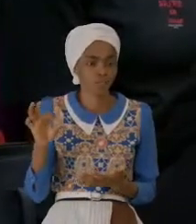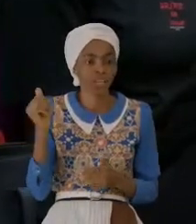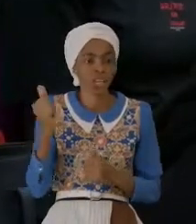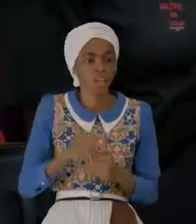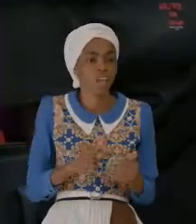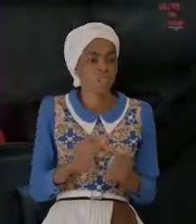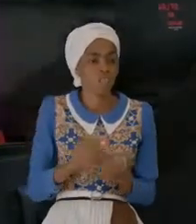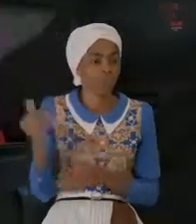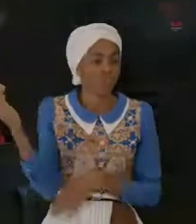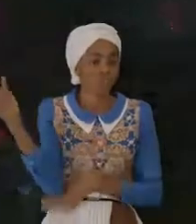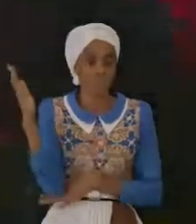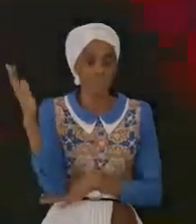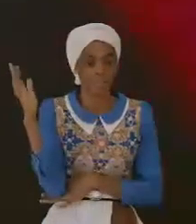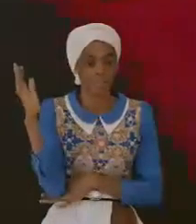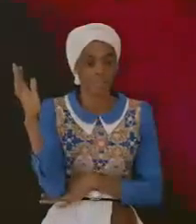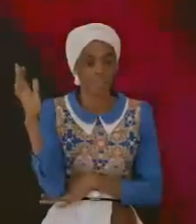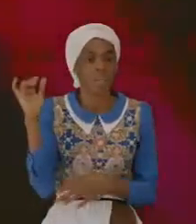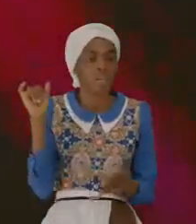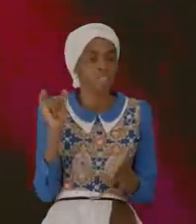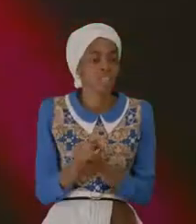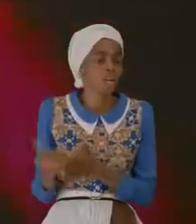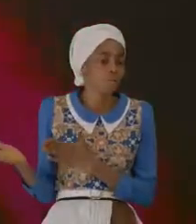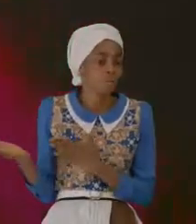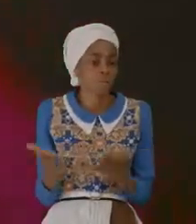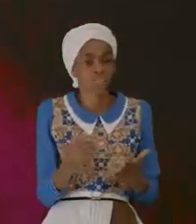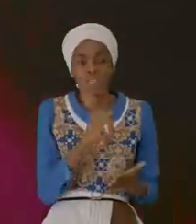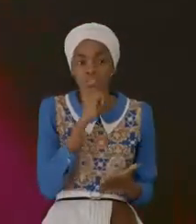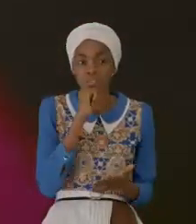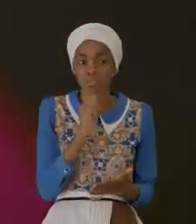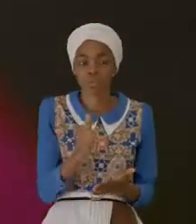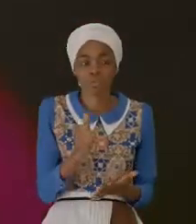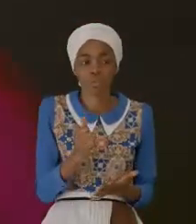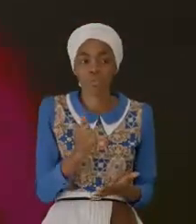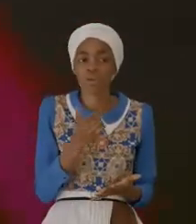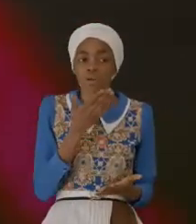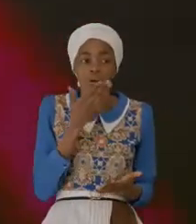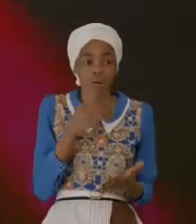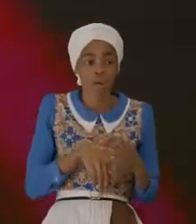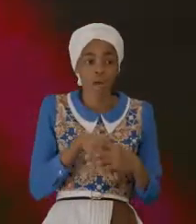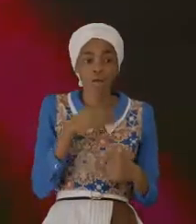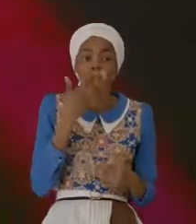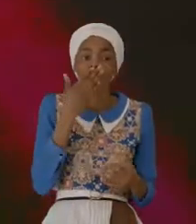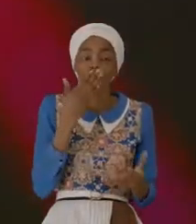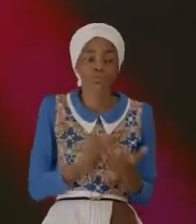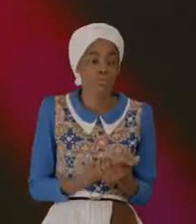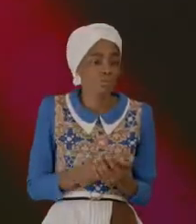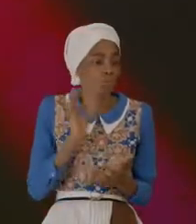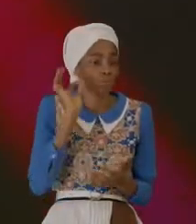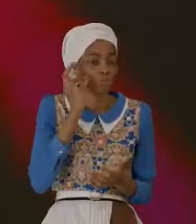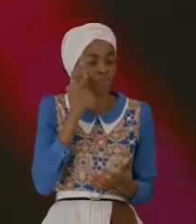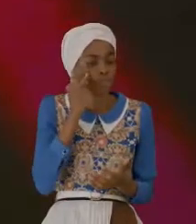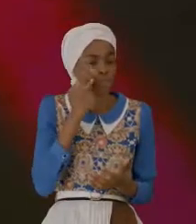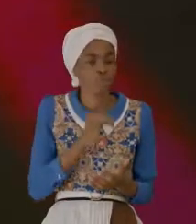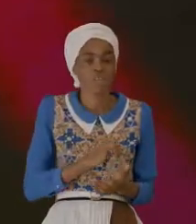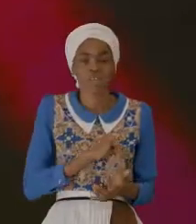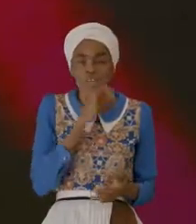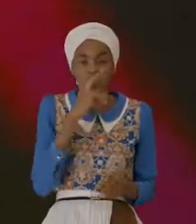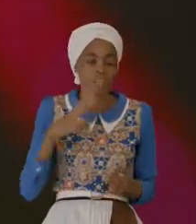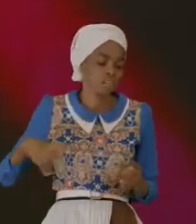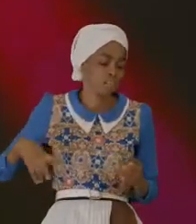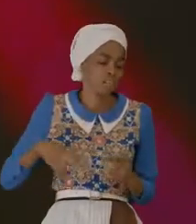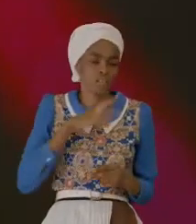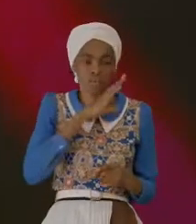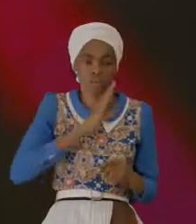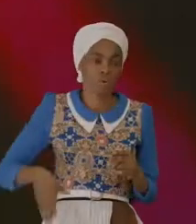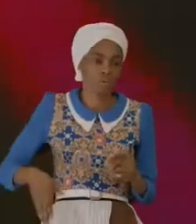every tree that bringeth not force good fruit is